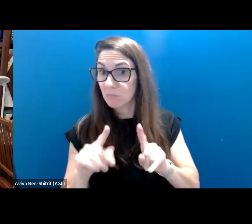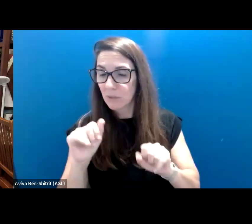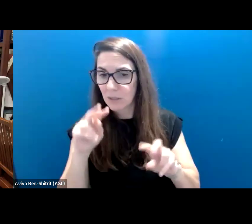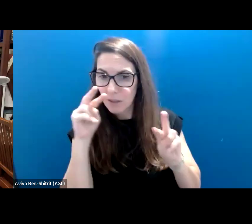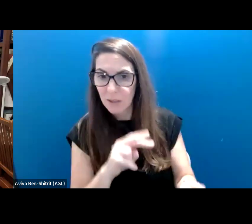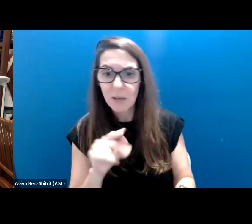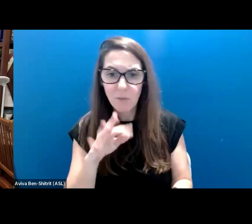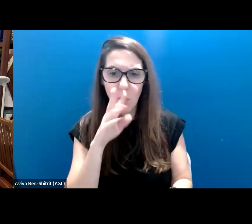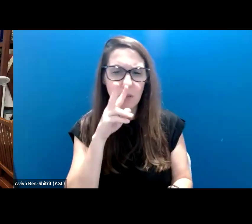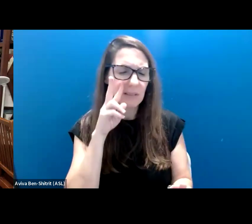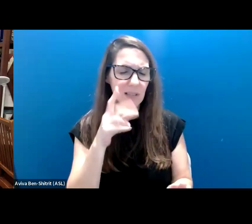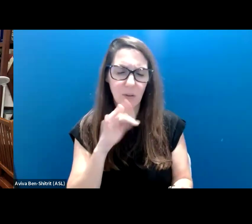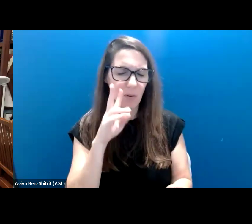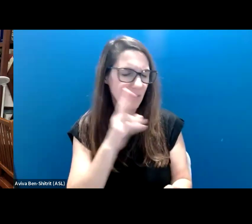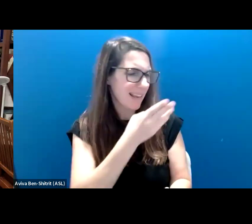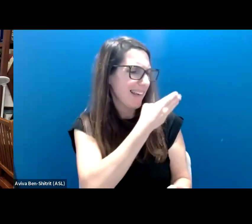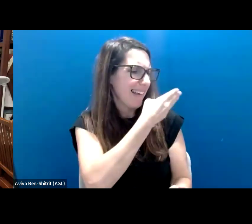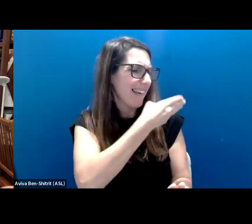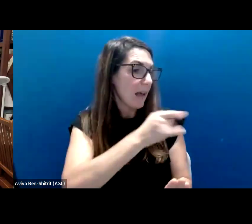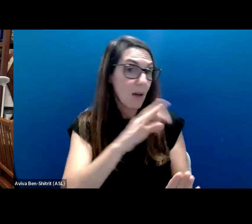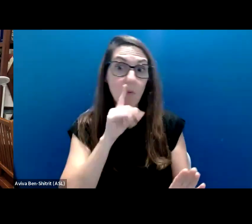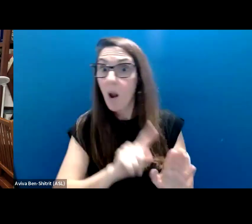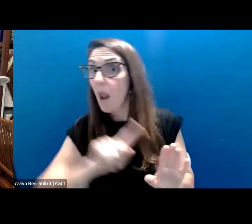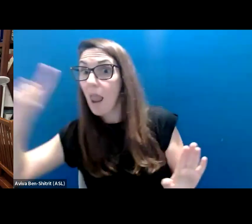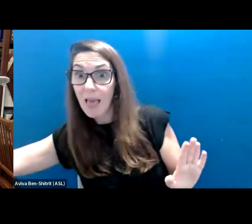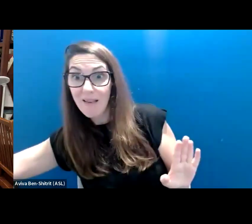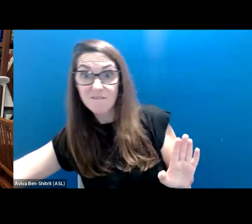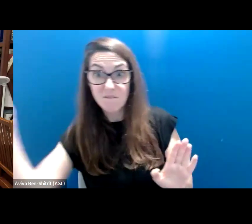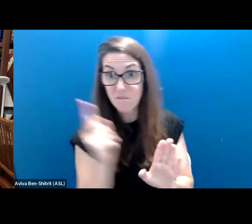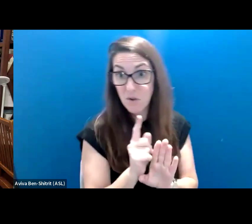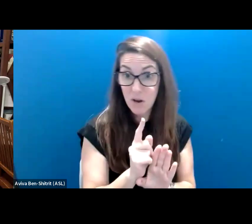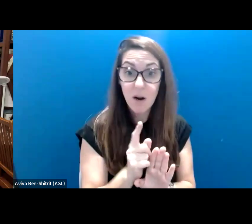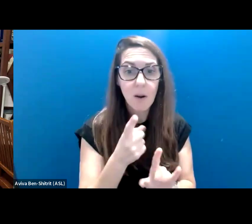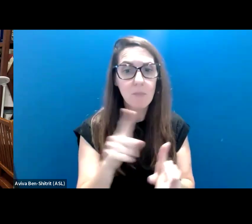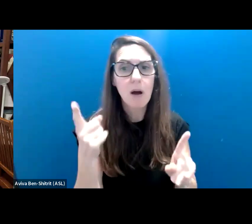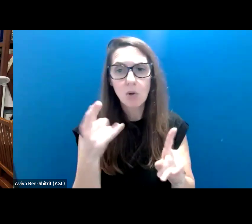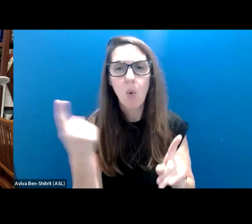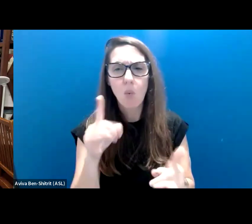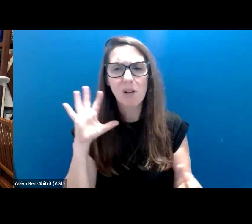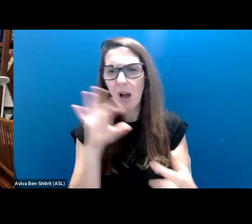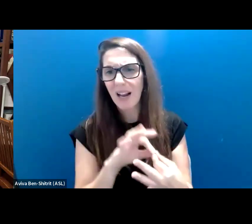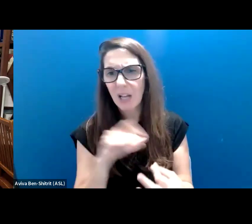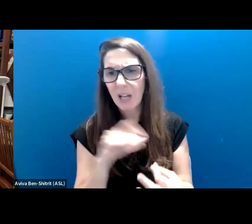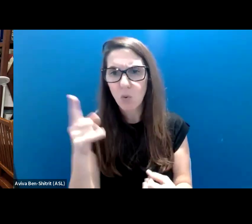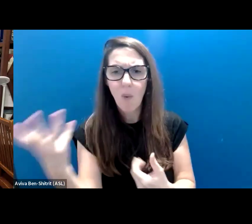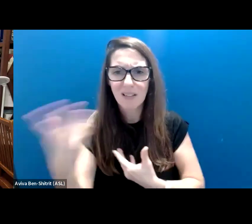been doing. So there isn't like, if you step away, well, you're still you're always connected, so you're always in the meeting. So we always have a